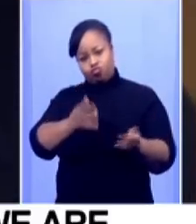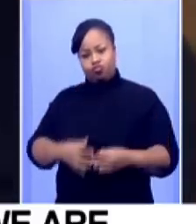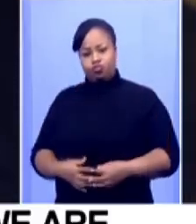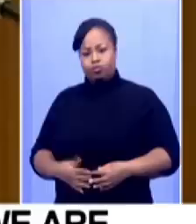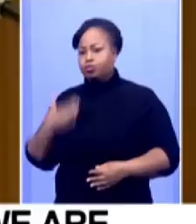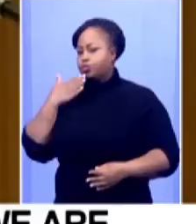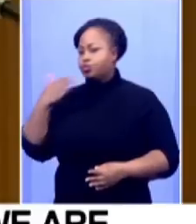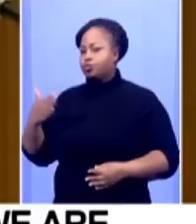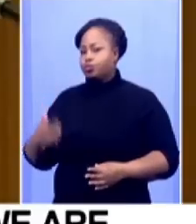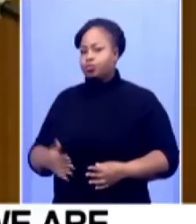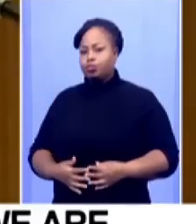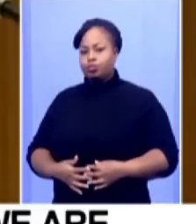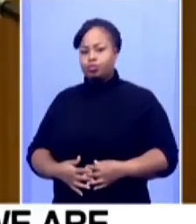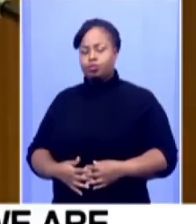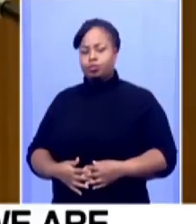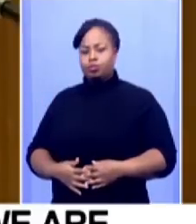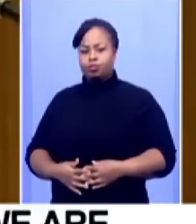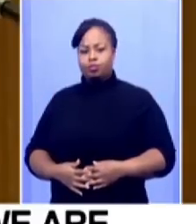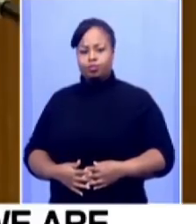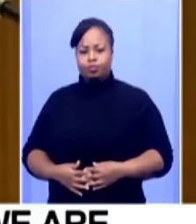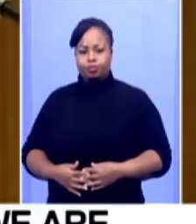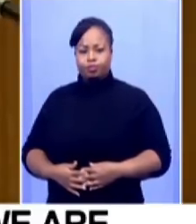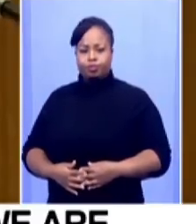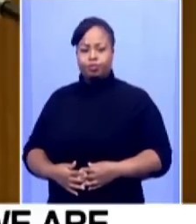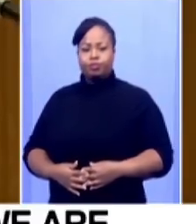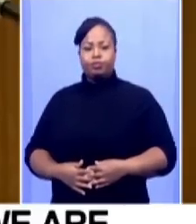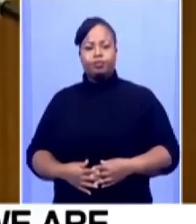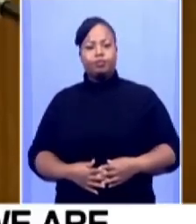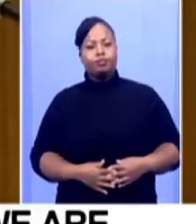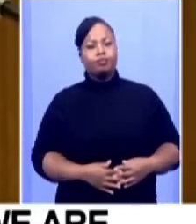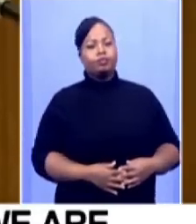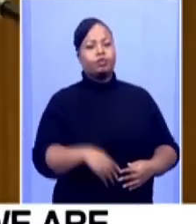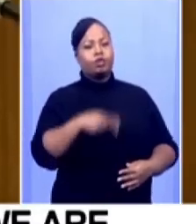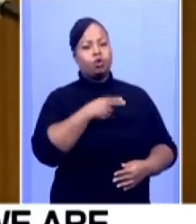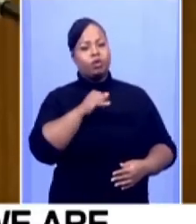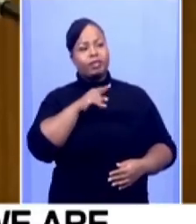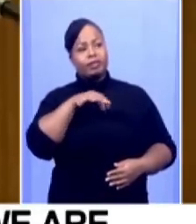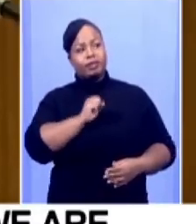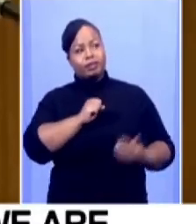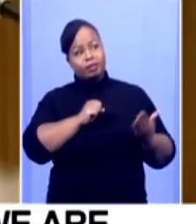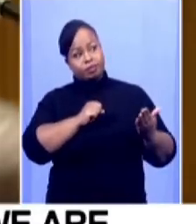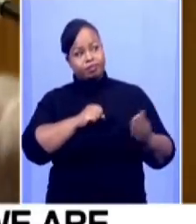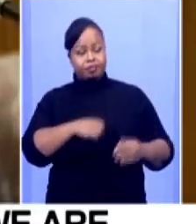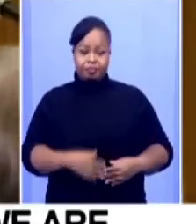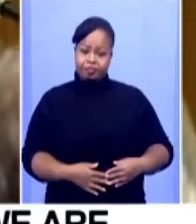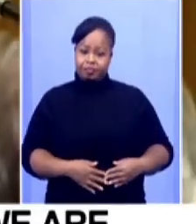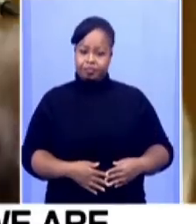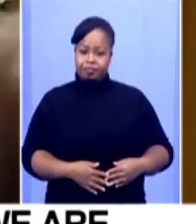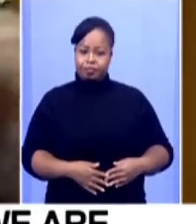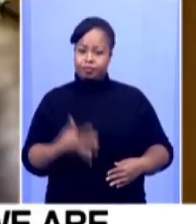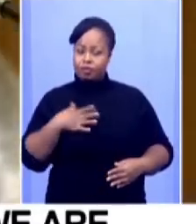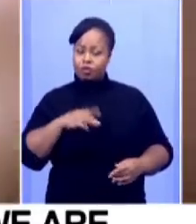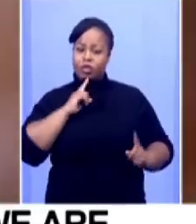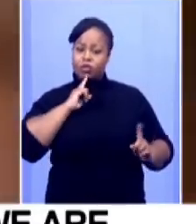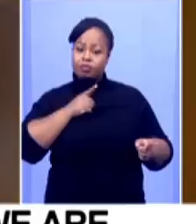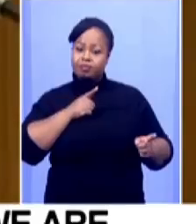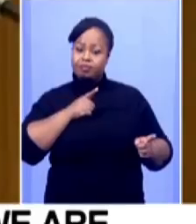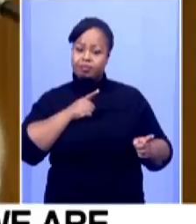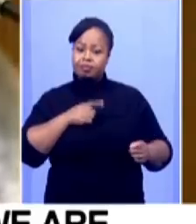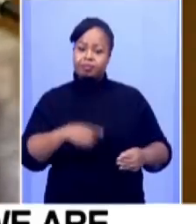Thank you. Thank you. Mr. Hodes, is there anything you want to place on